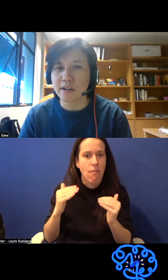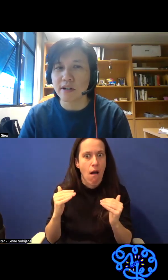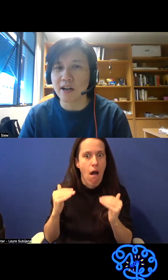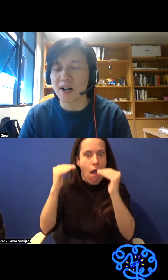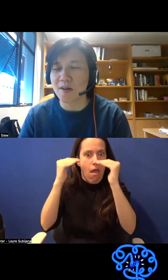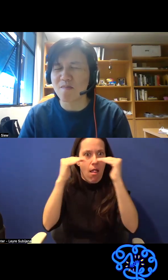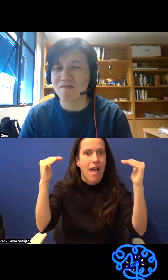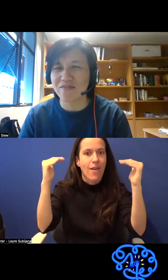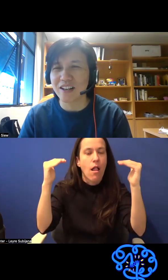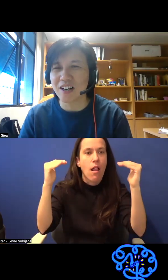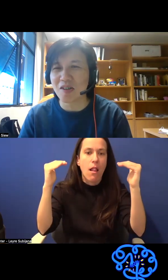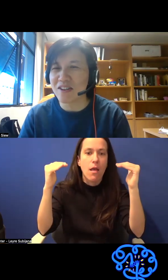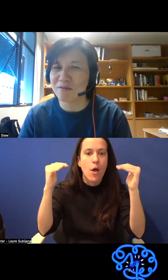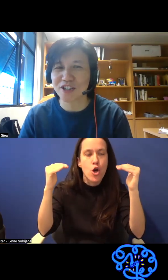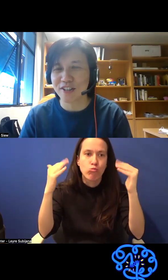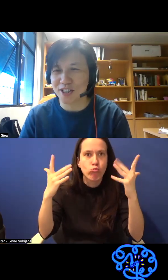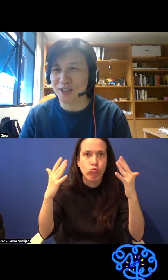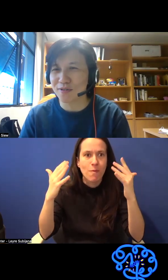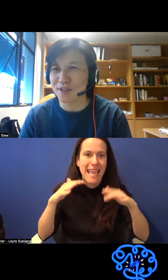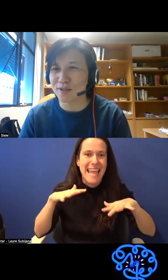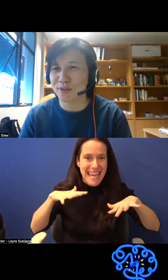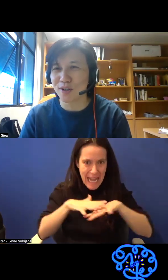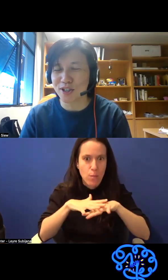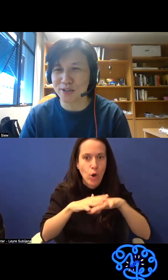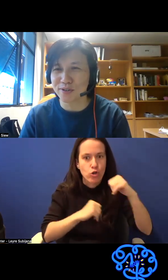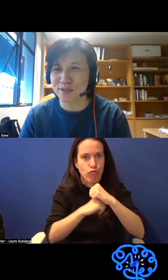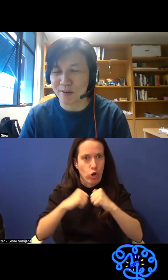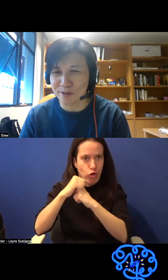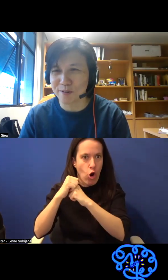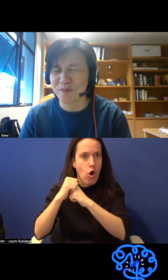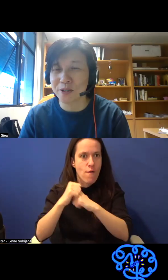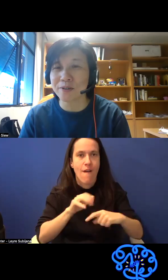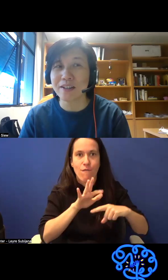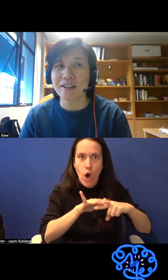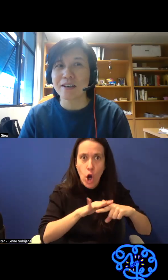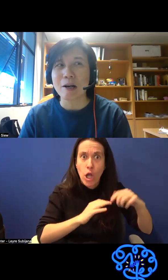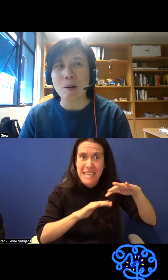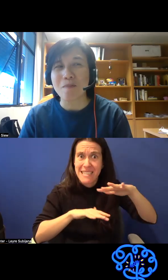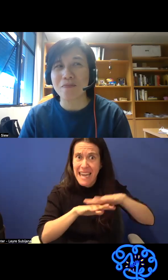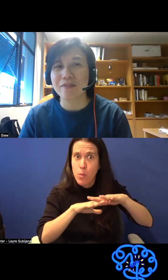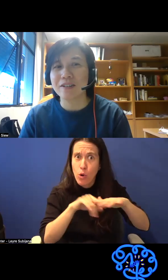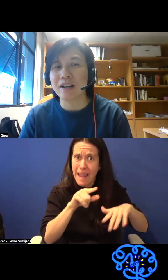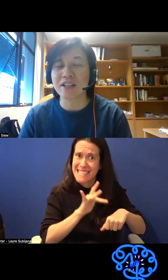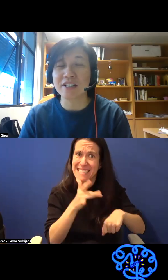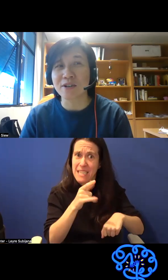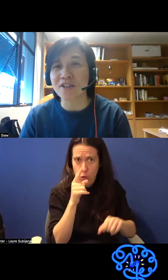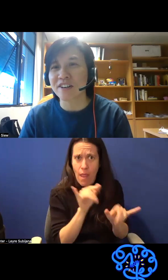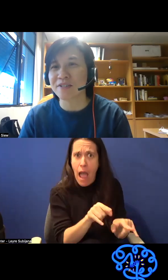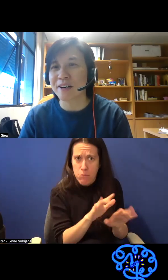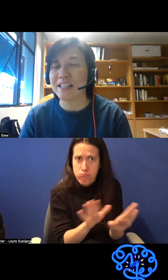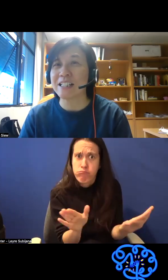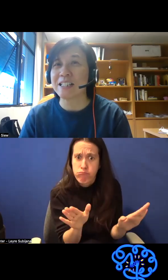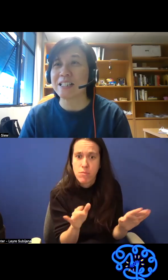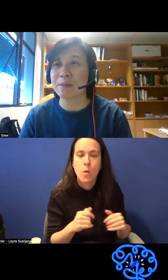level um, network structure of the phonological network. So um, as a